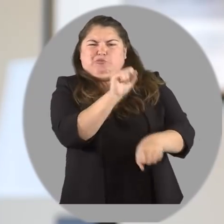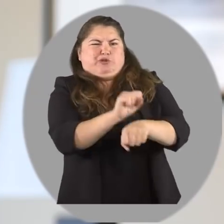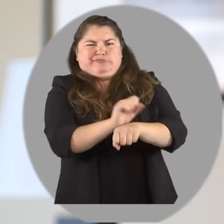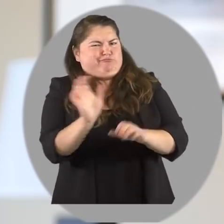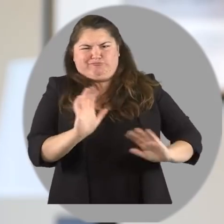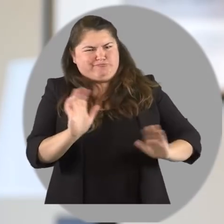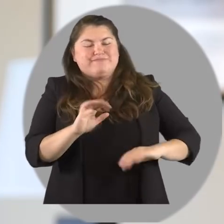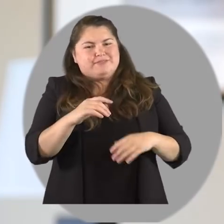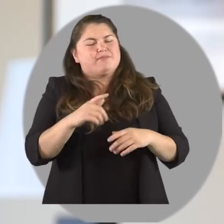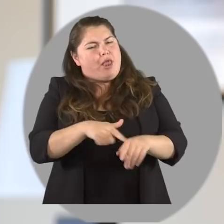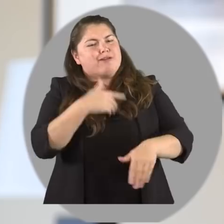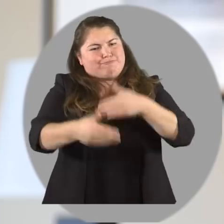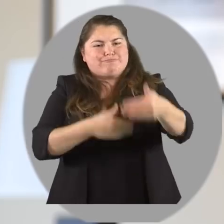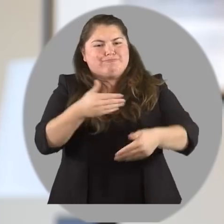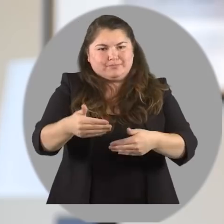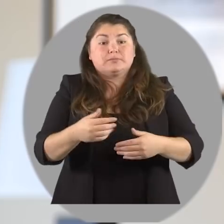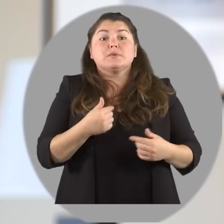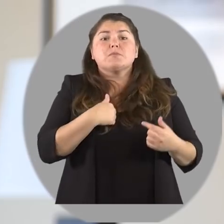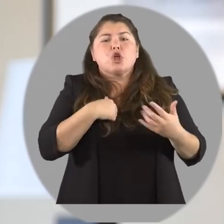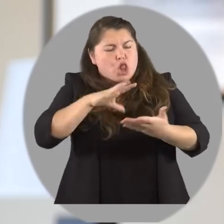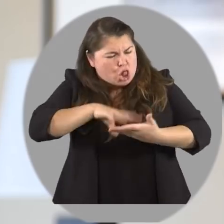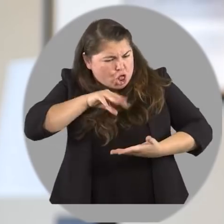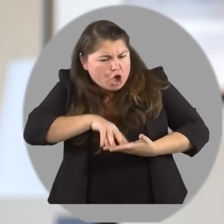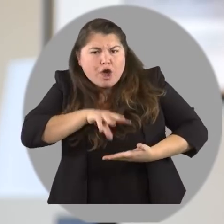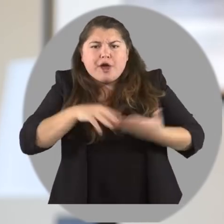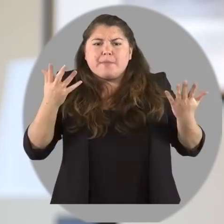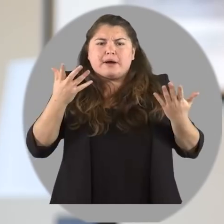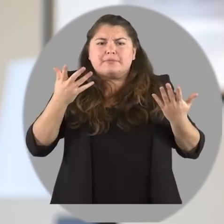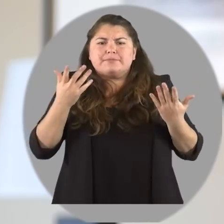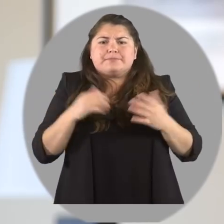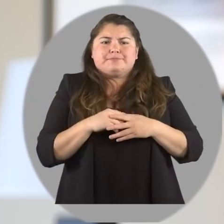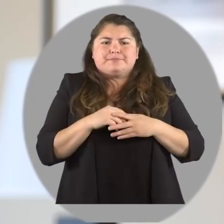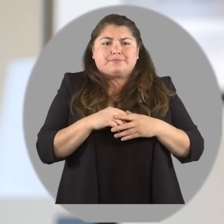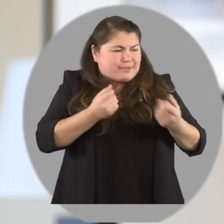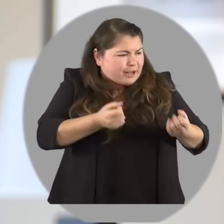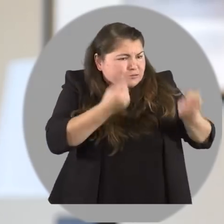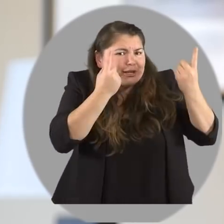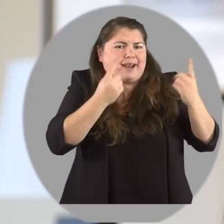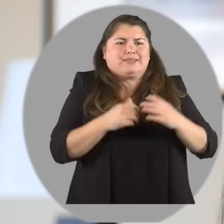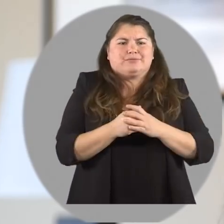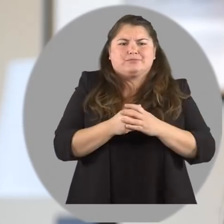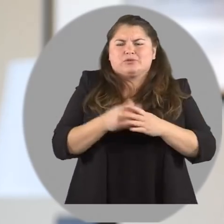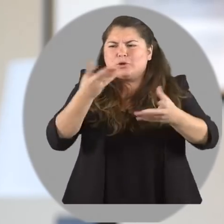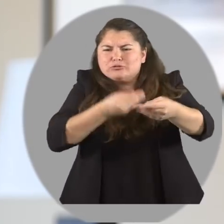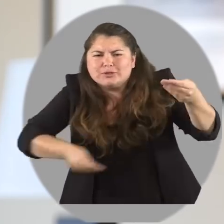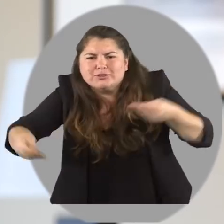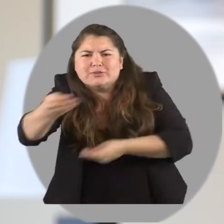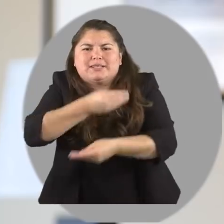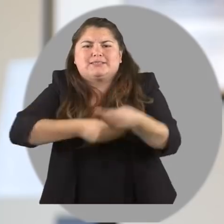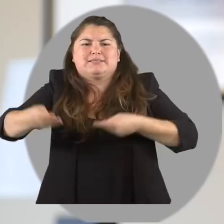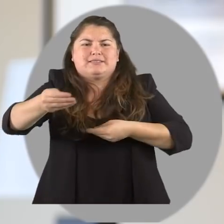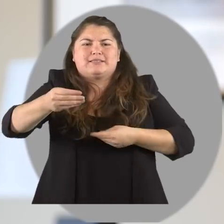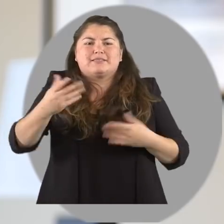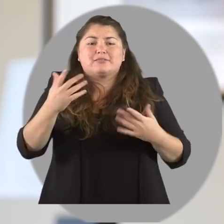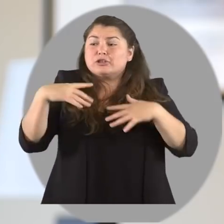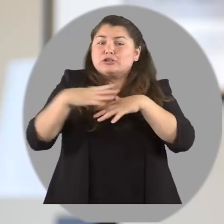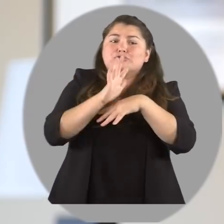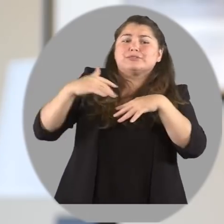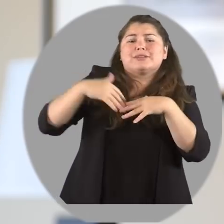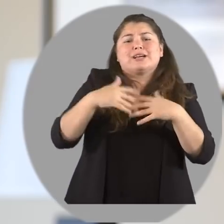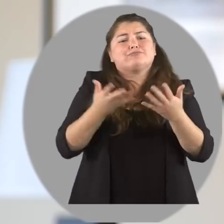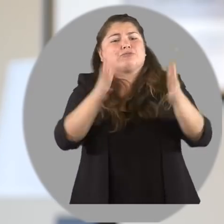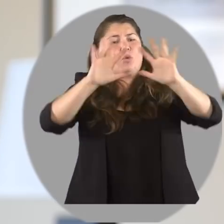way. There needs to be a learning period. There needs to be that reciprocity.